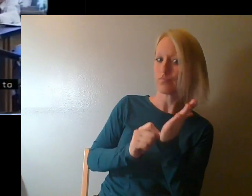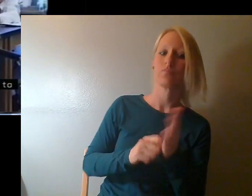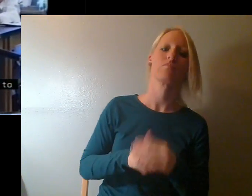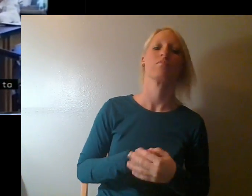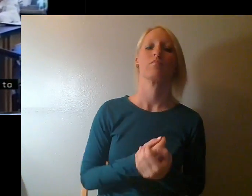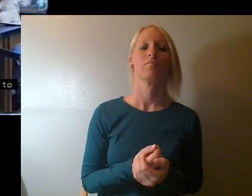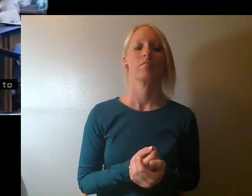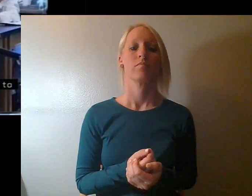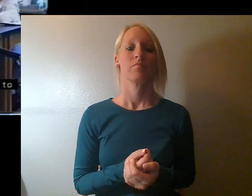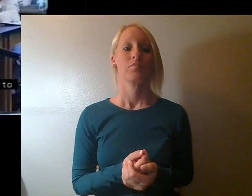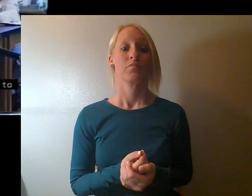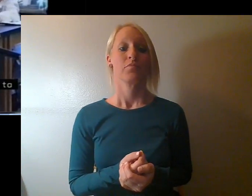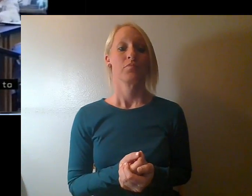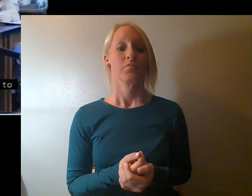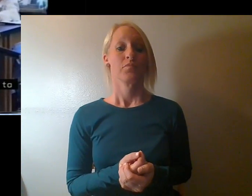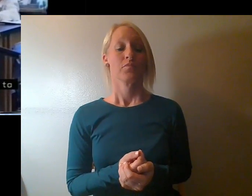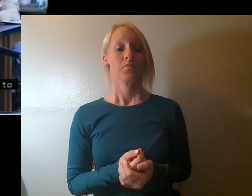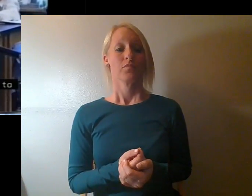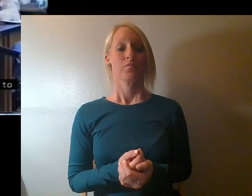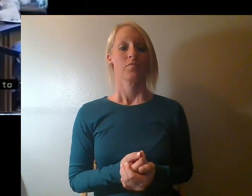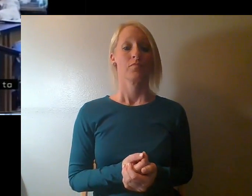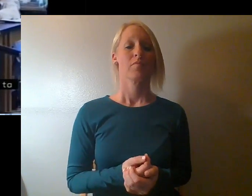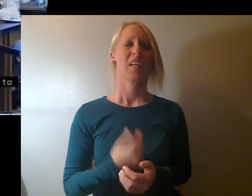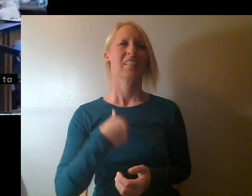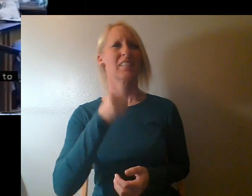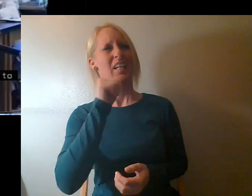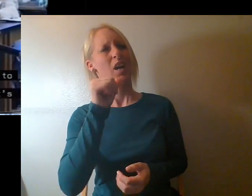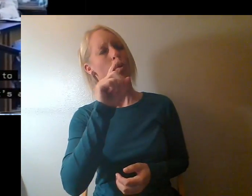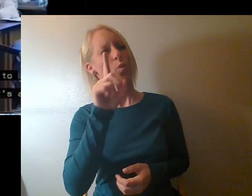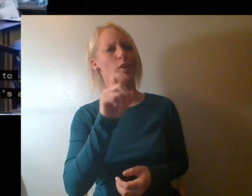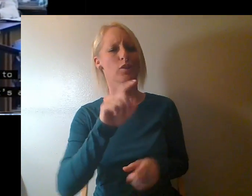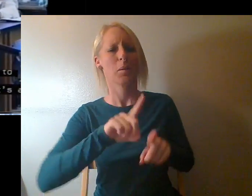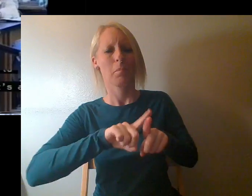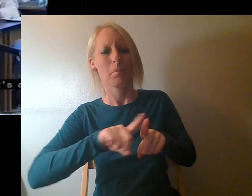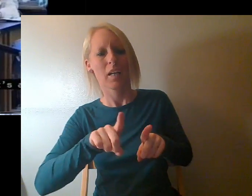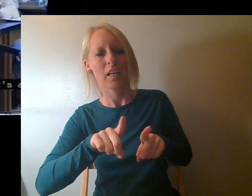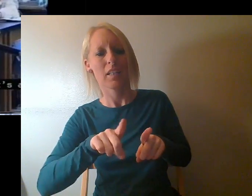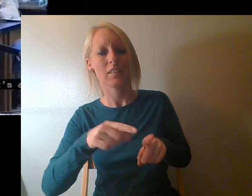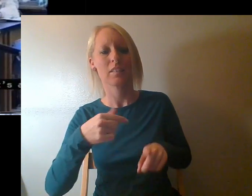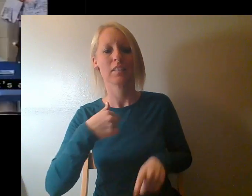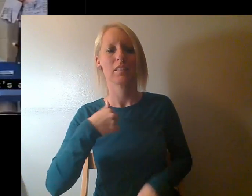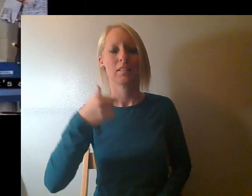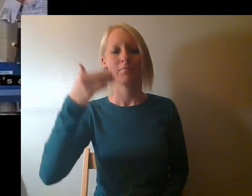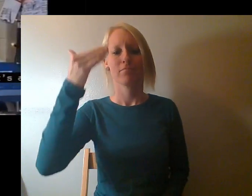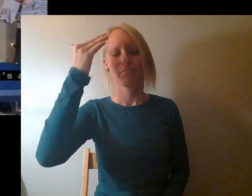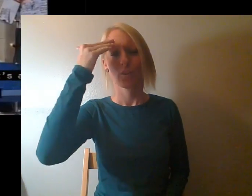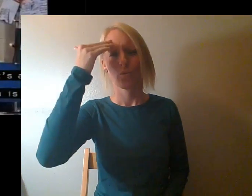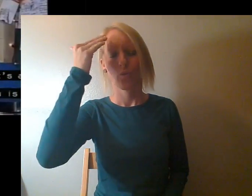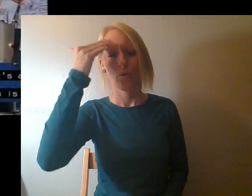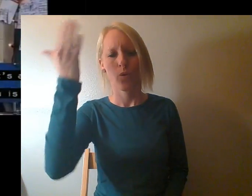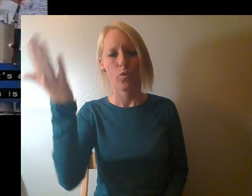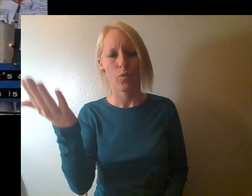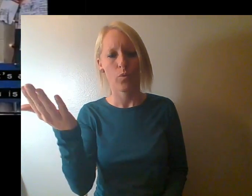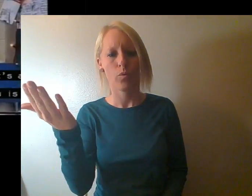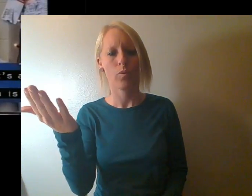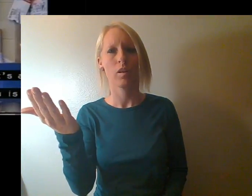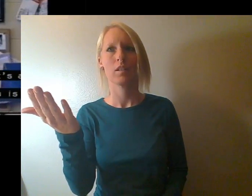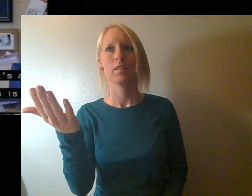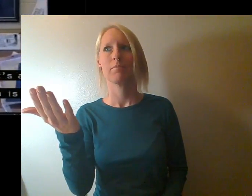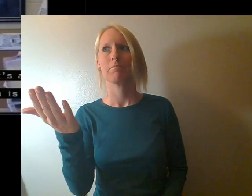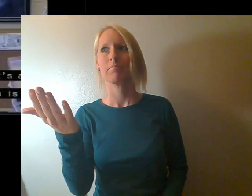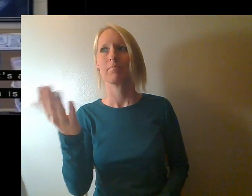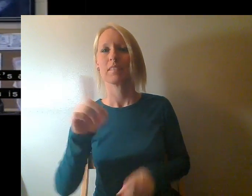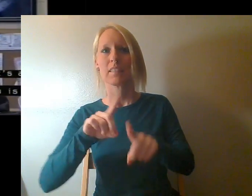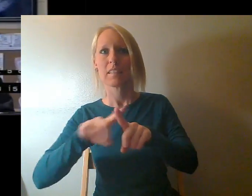to the cells? Like, how many? What I would know, that's a very good question. On a test, what I would know